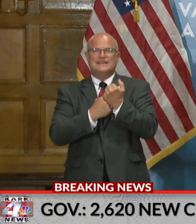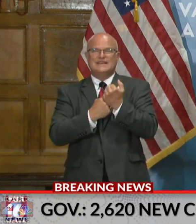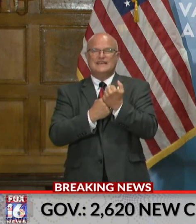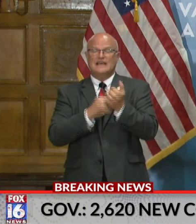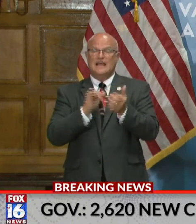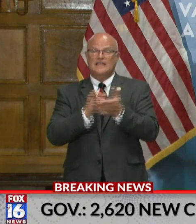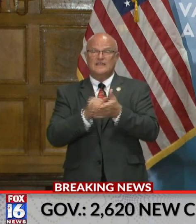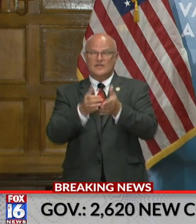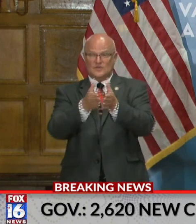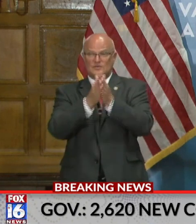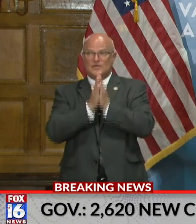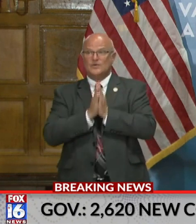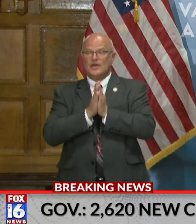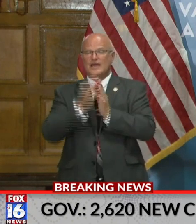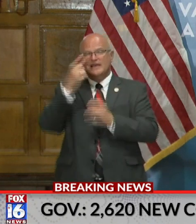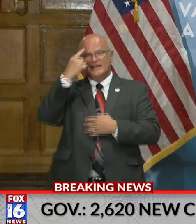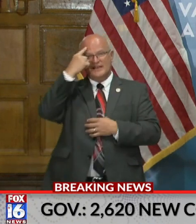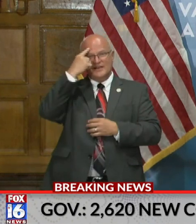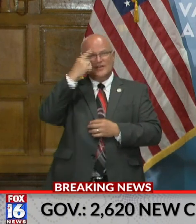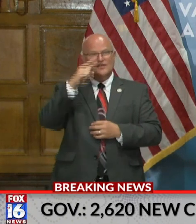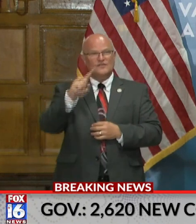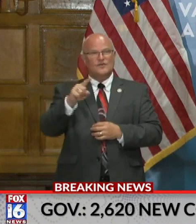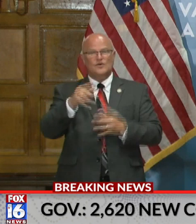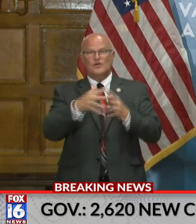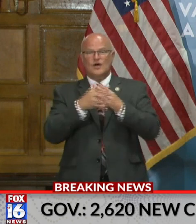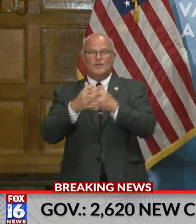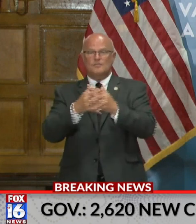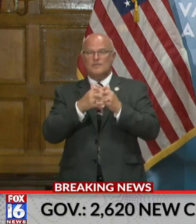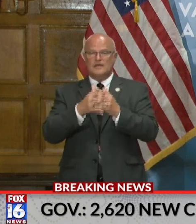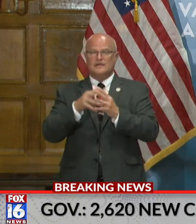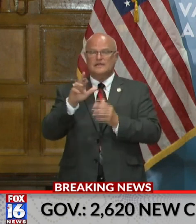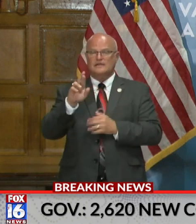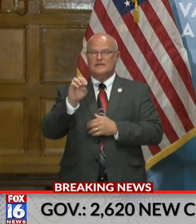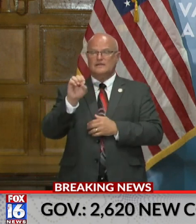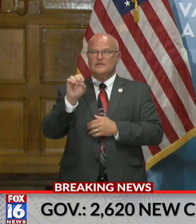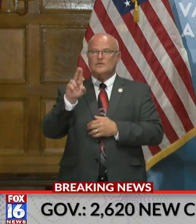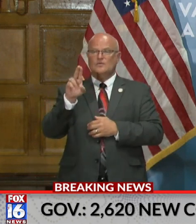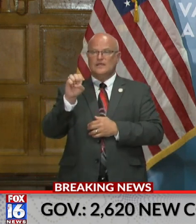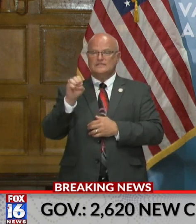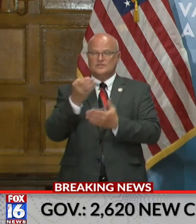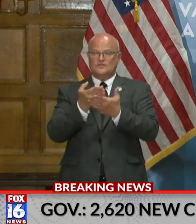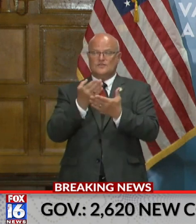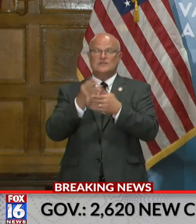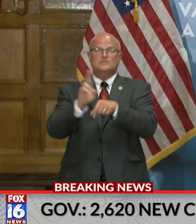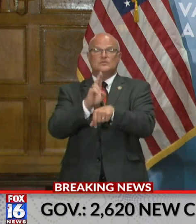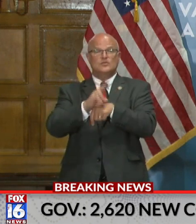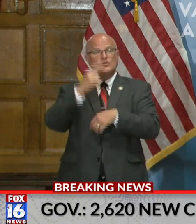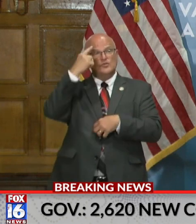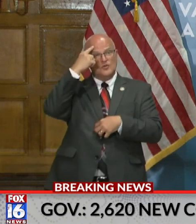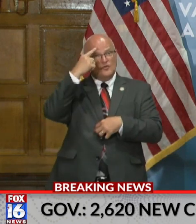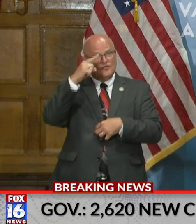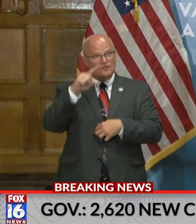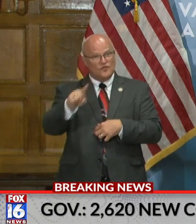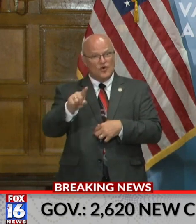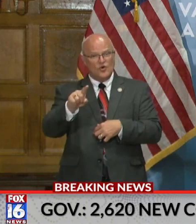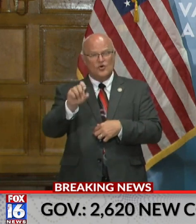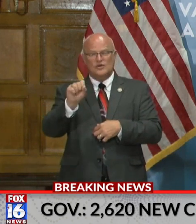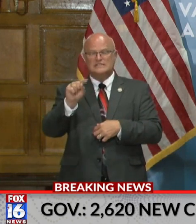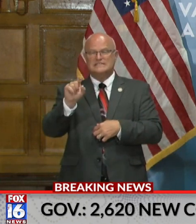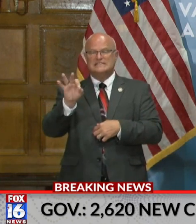the request for American Rescue funds to be used for